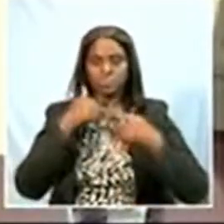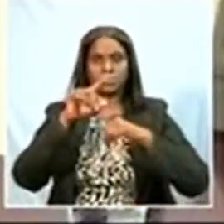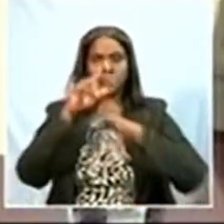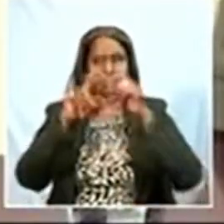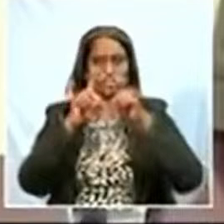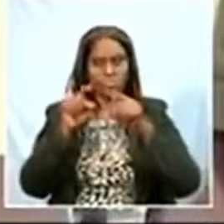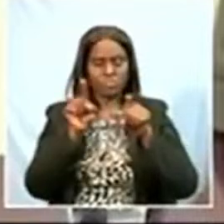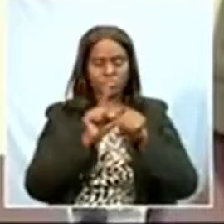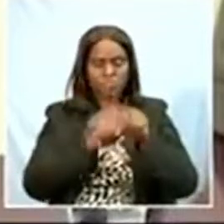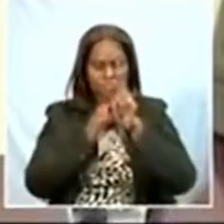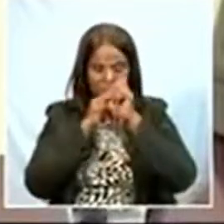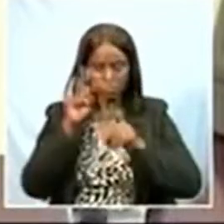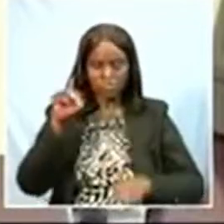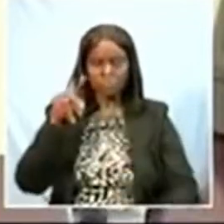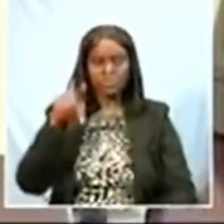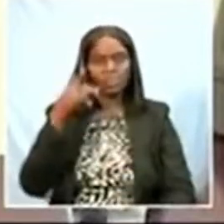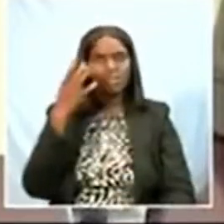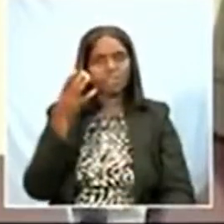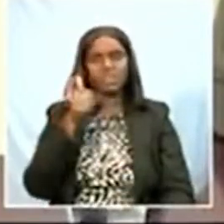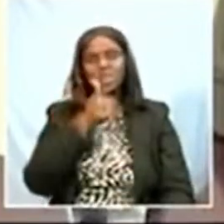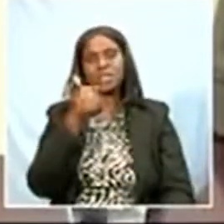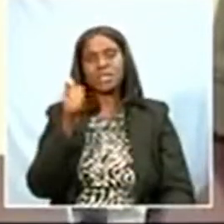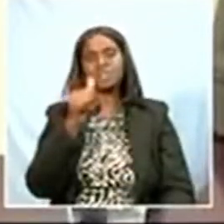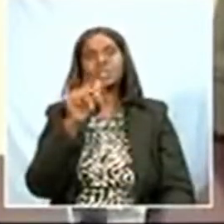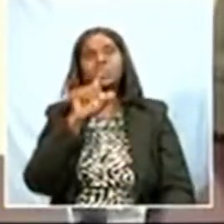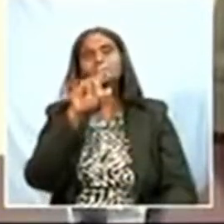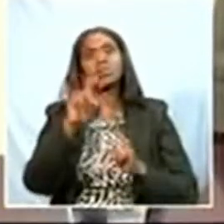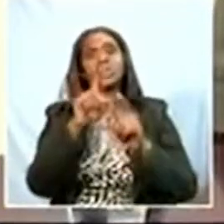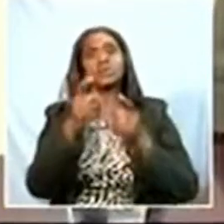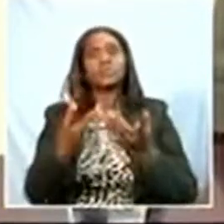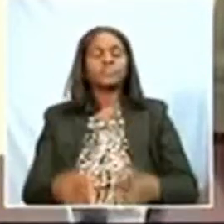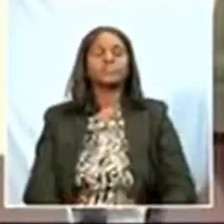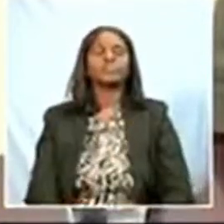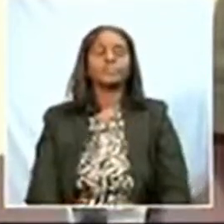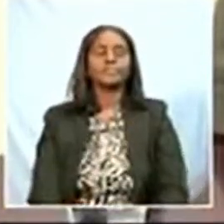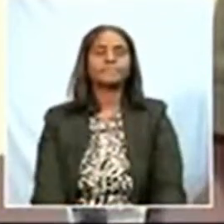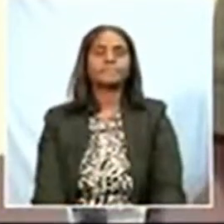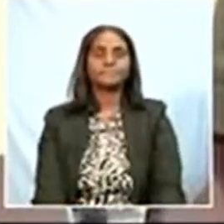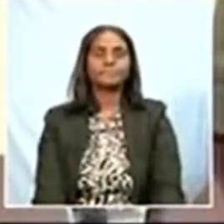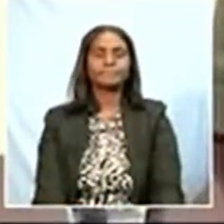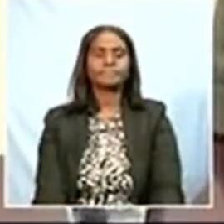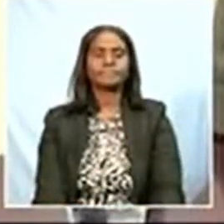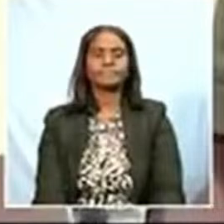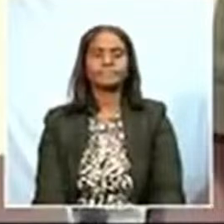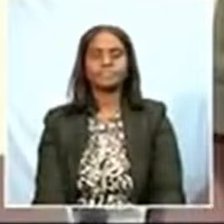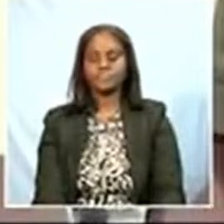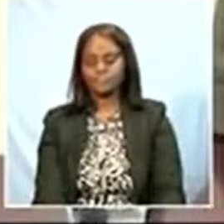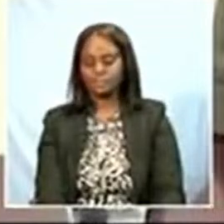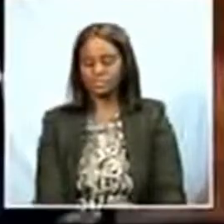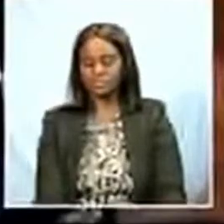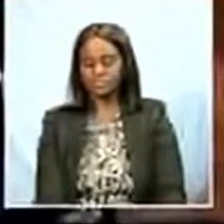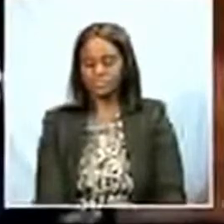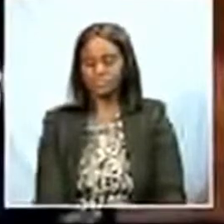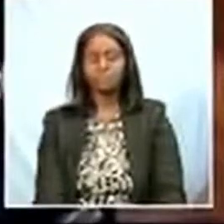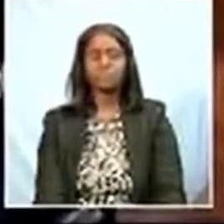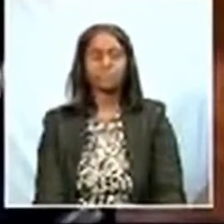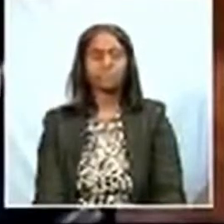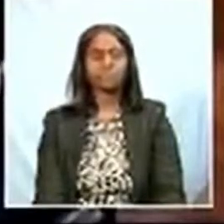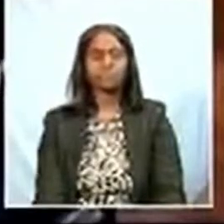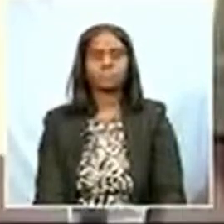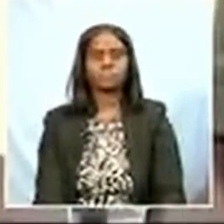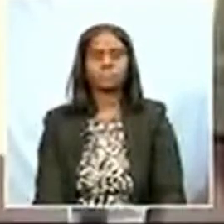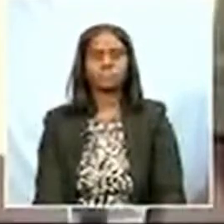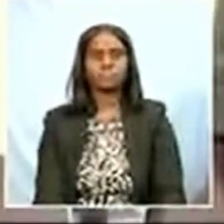Honorable Fonchanga, logged in online. Is there any question or no? Okay, I see now. Actually, I don't have any question. Okay, thank you so very